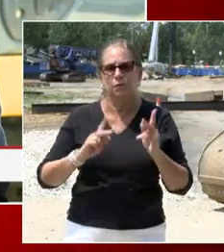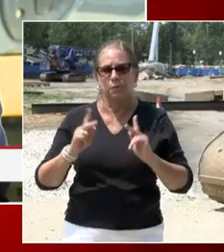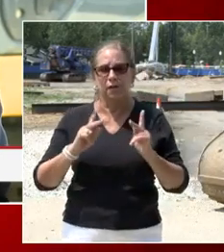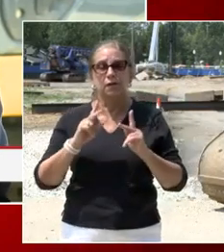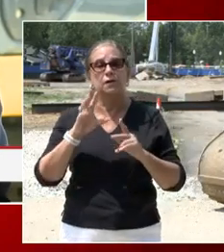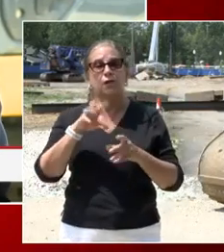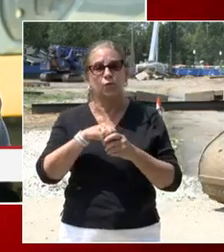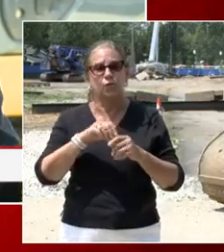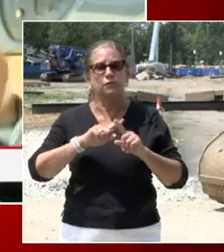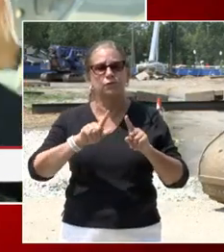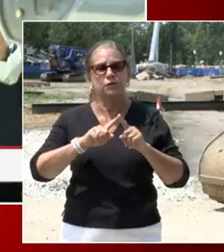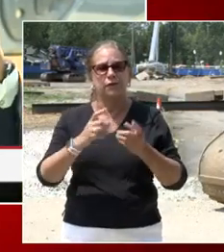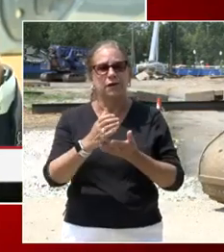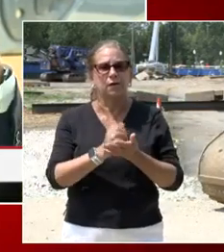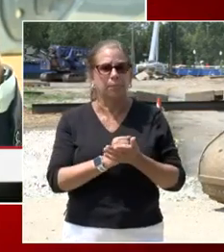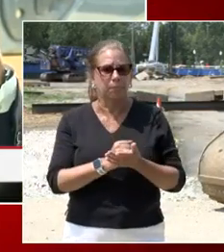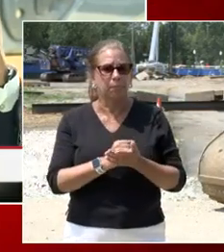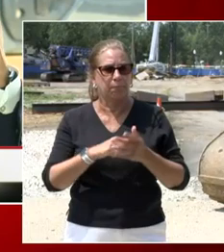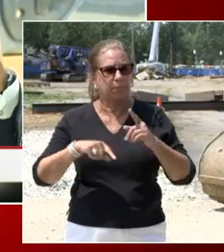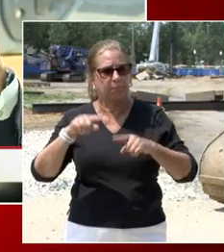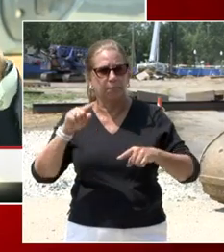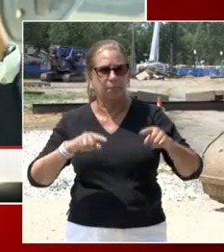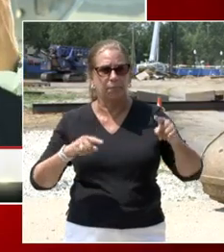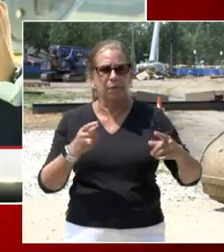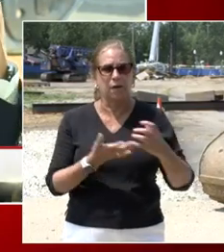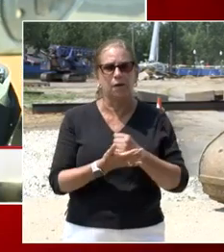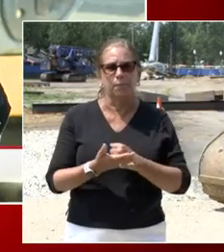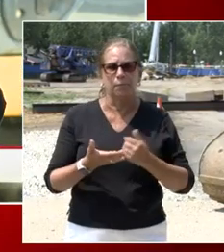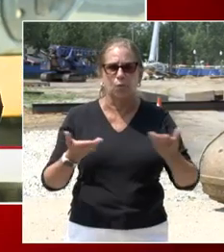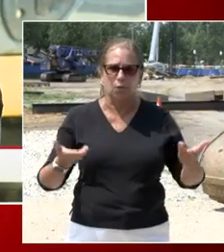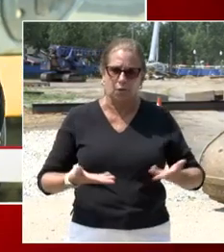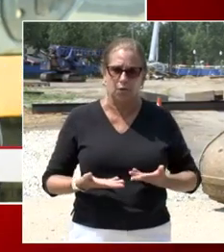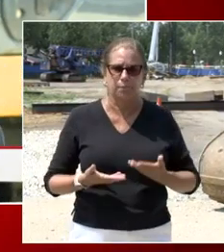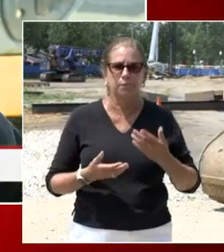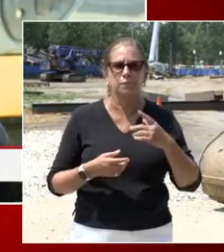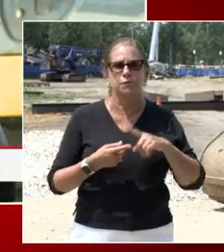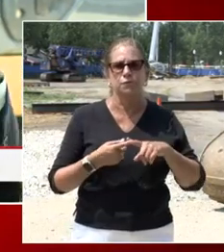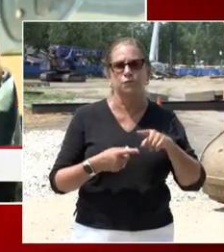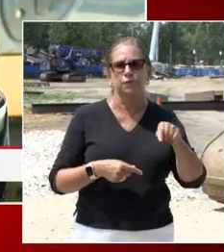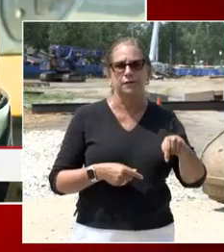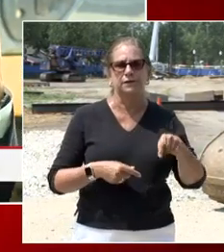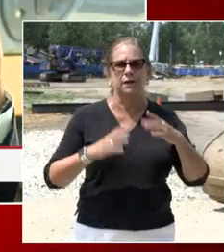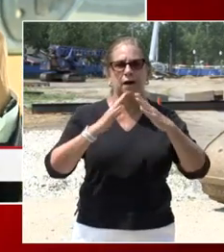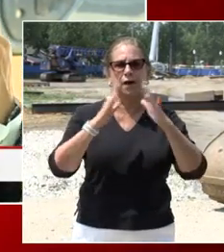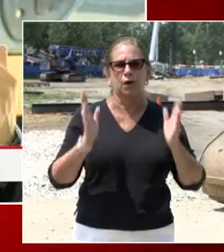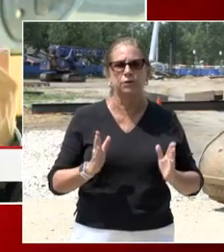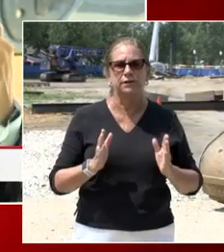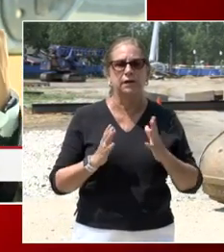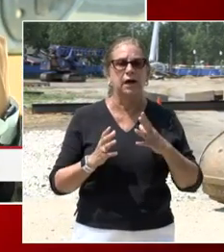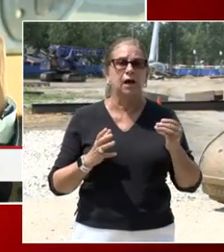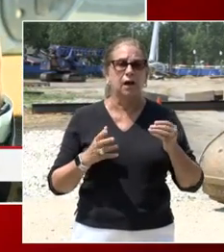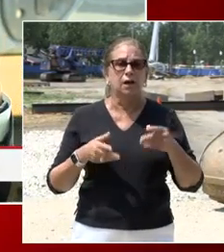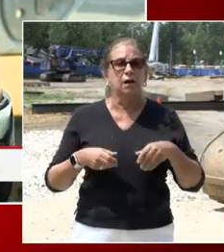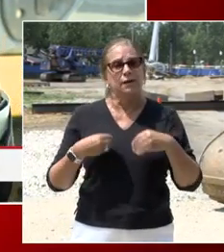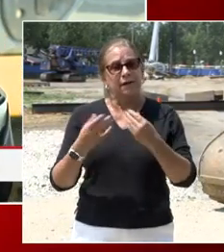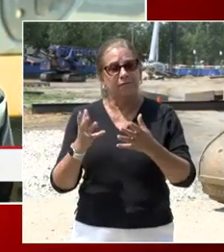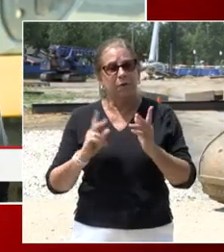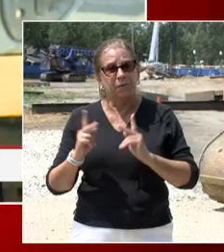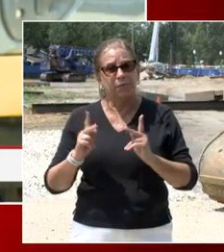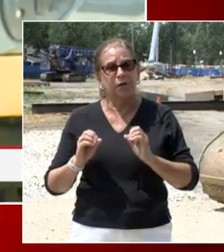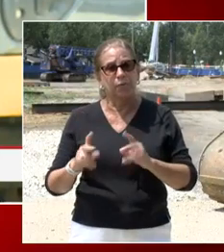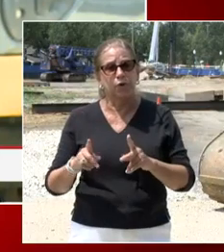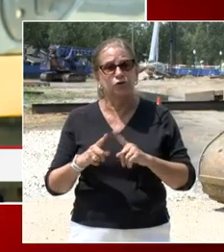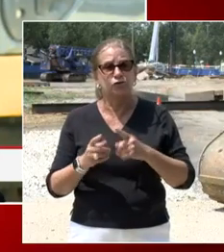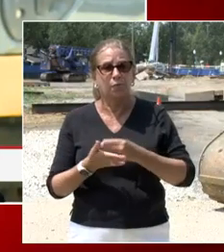new home to buy, the townhouse office is open down the street. We are overstaffed today. Please go down there.